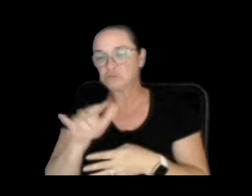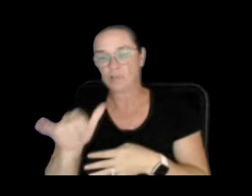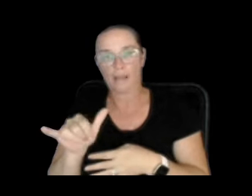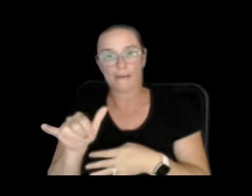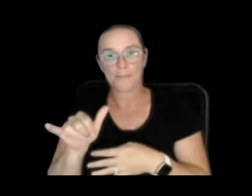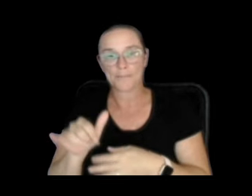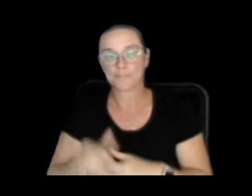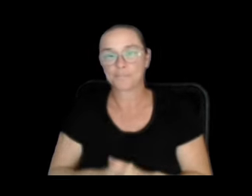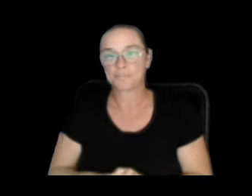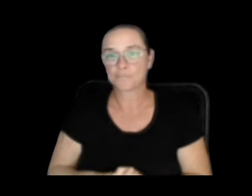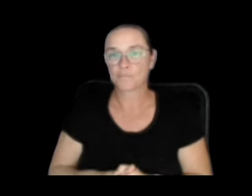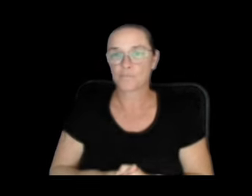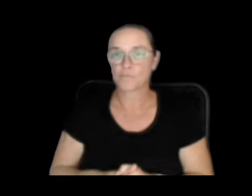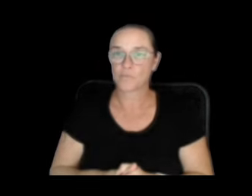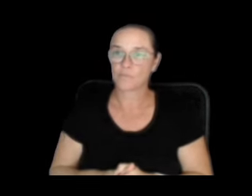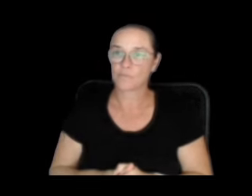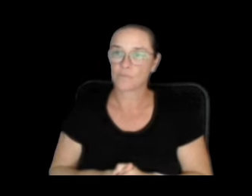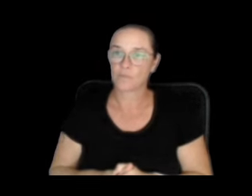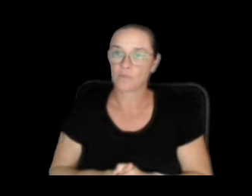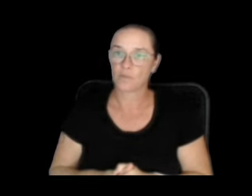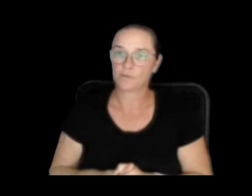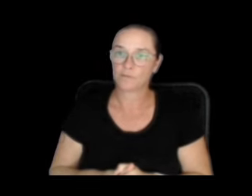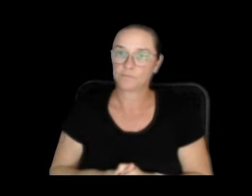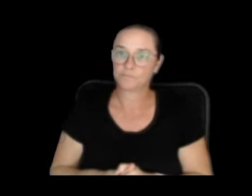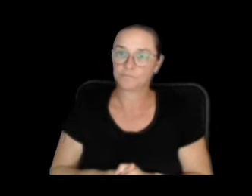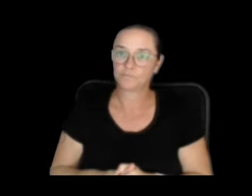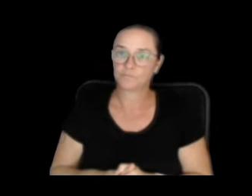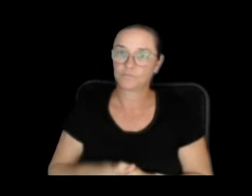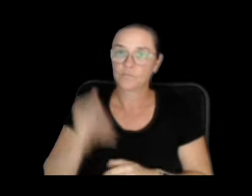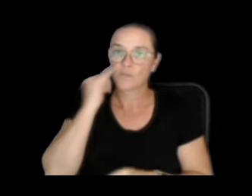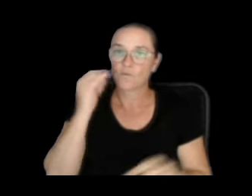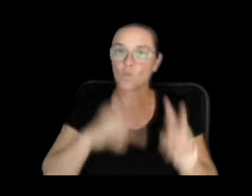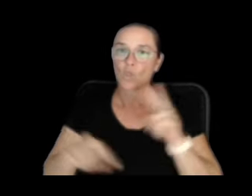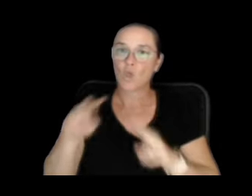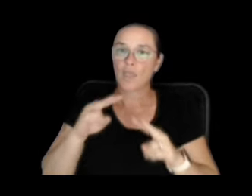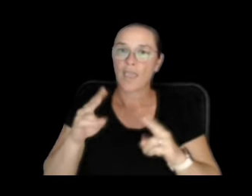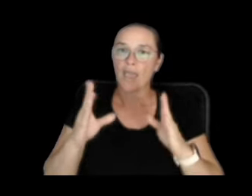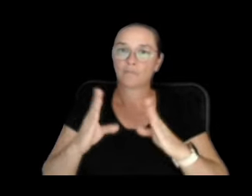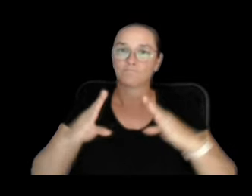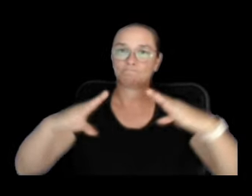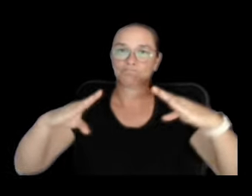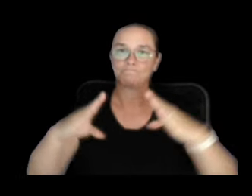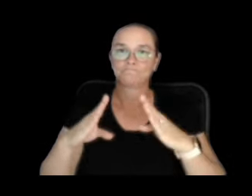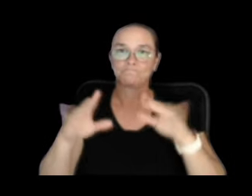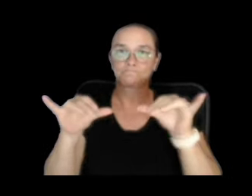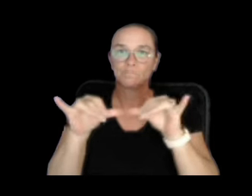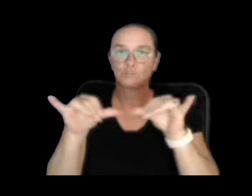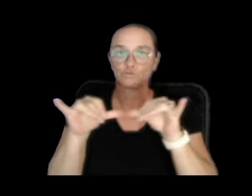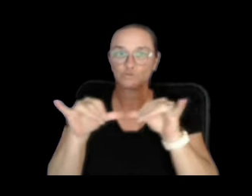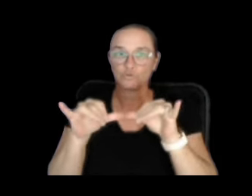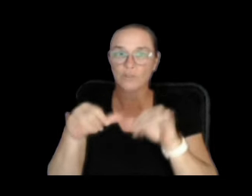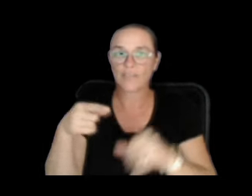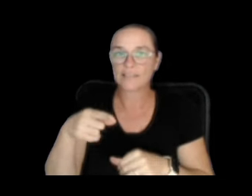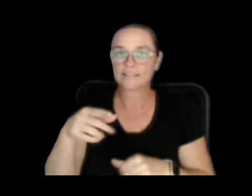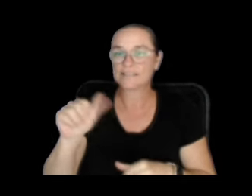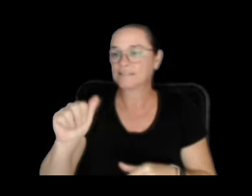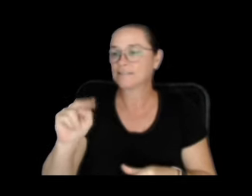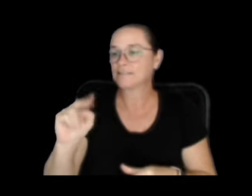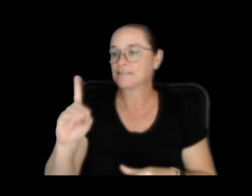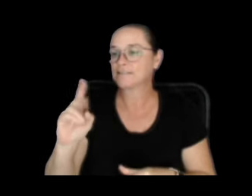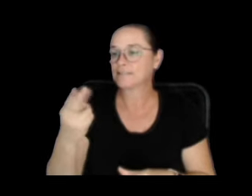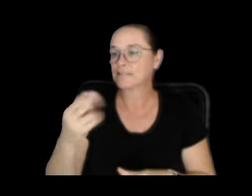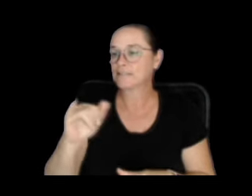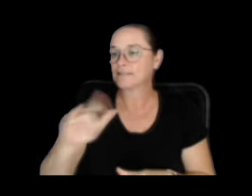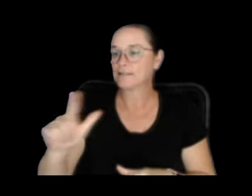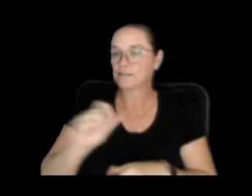in that same area. If we look at the tilt meter, this is a Sand Hill station, we can see inflation